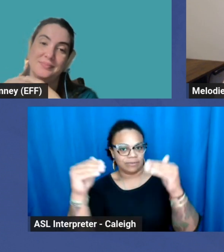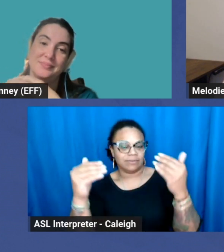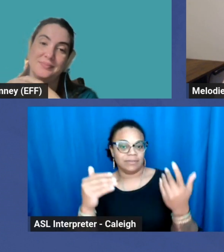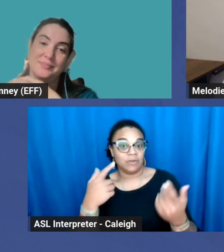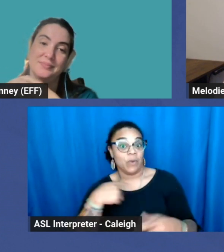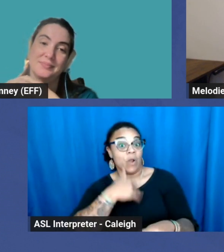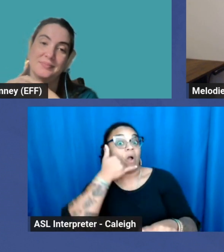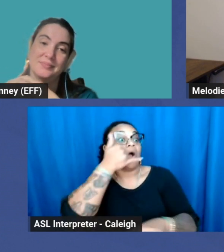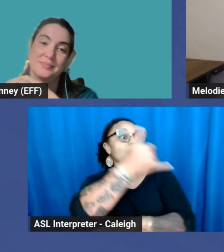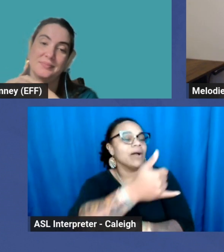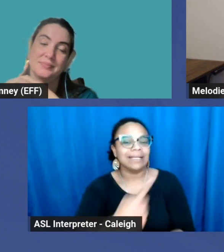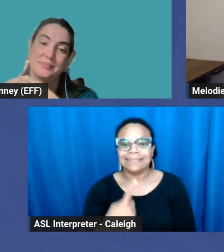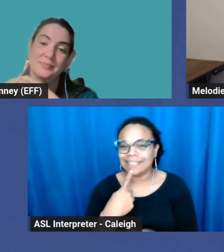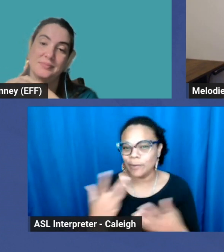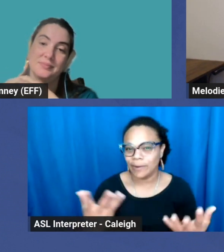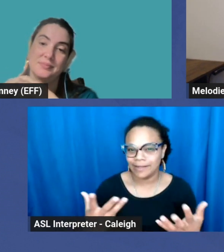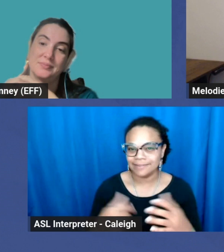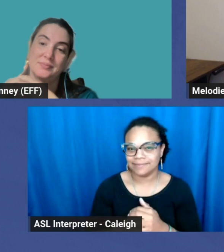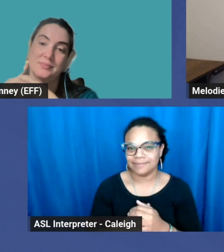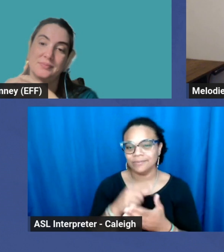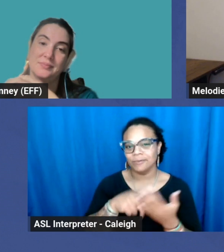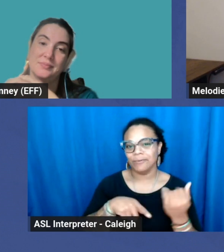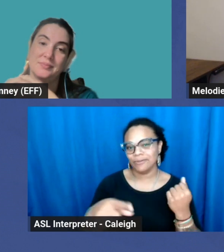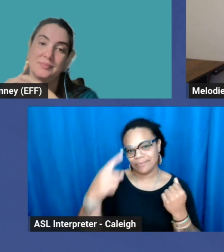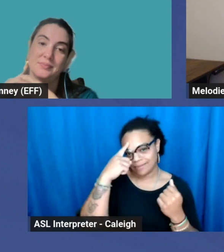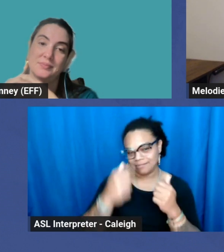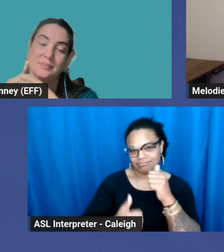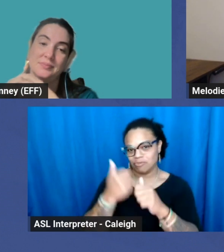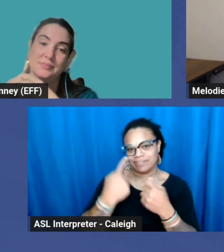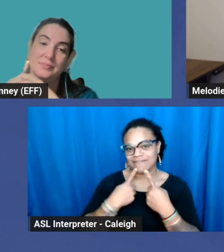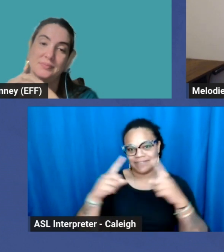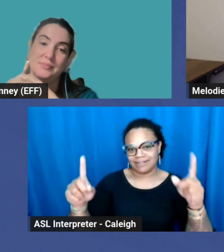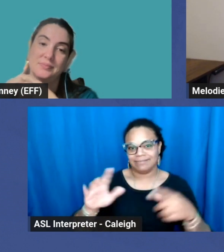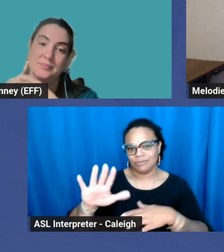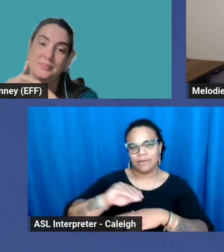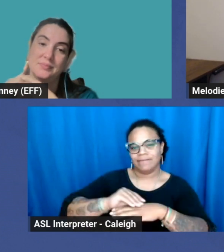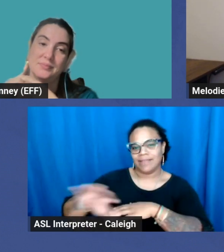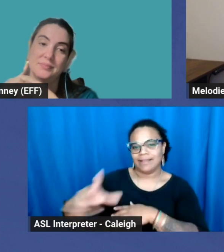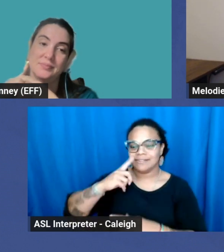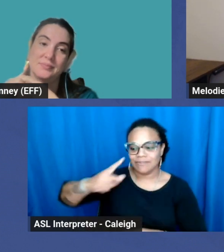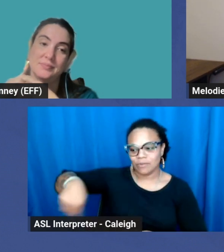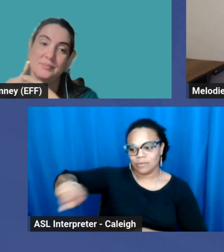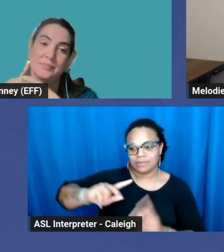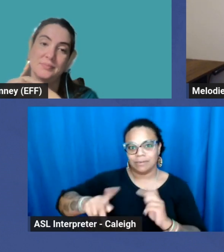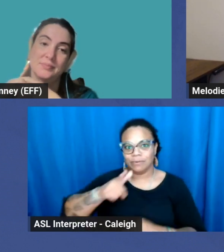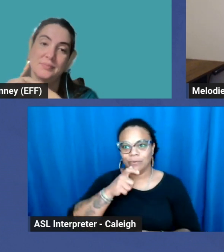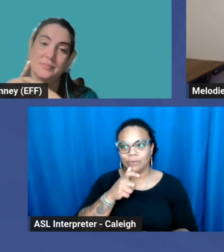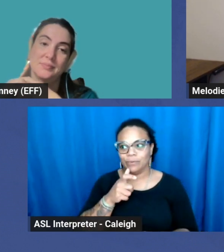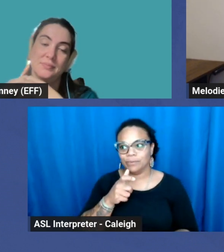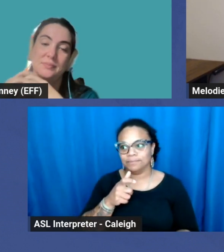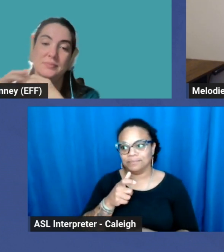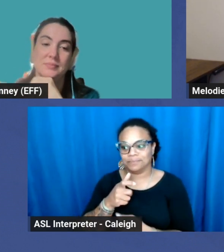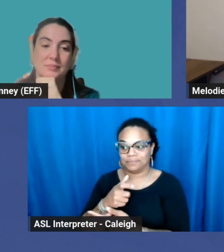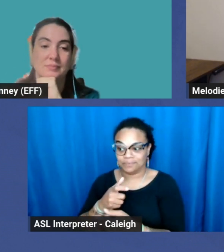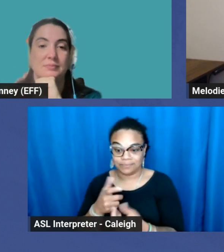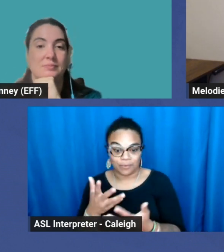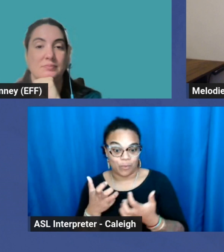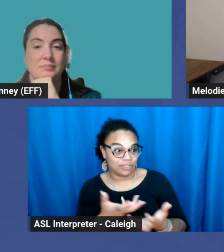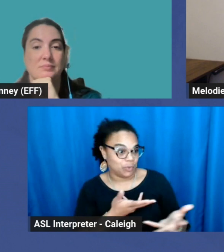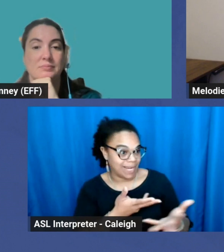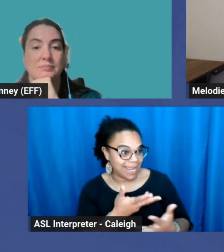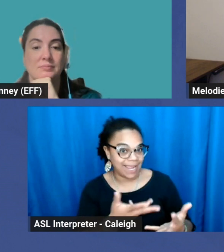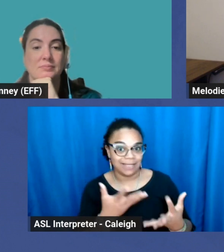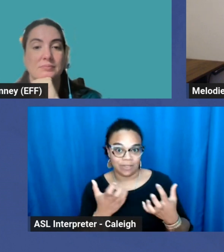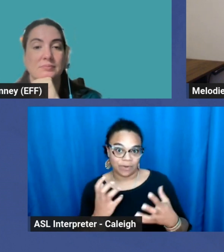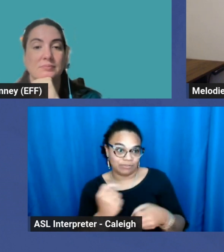Right? What do you all think is the most effective, or what's your advice for those folks who are wanting to engage and